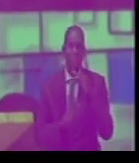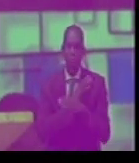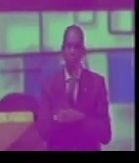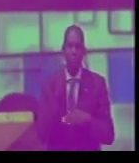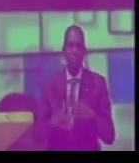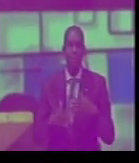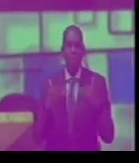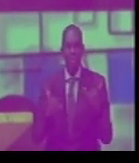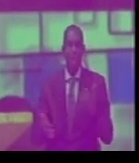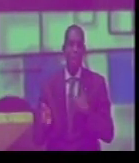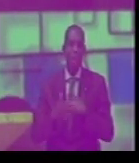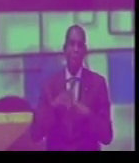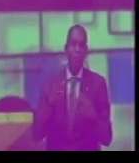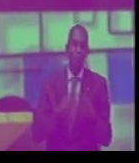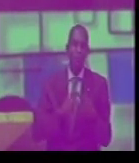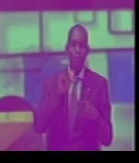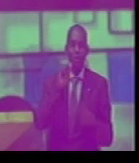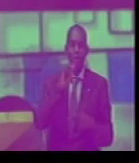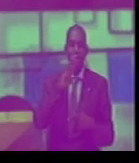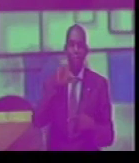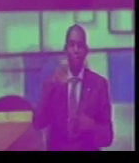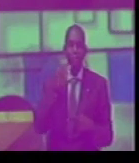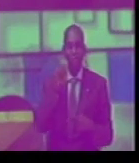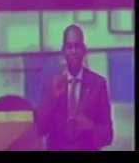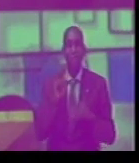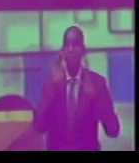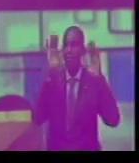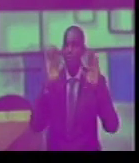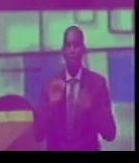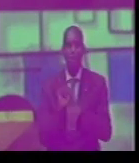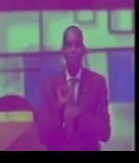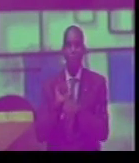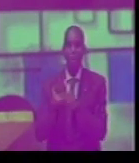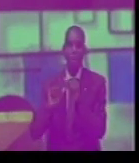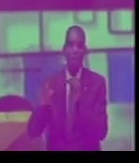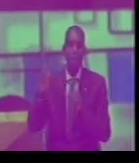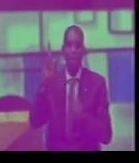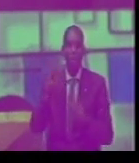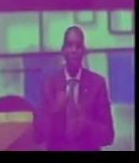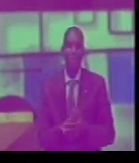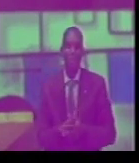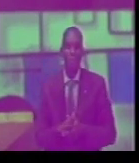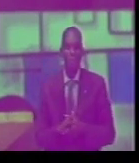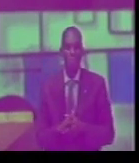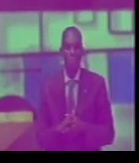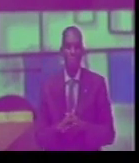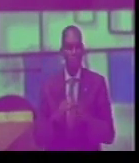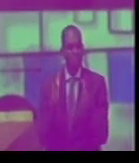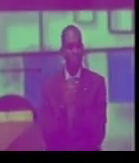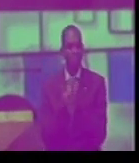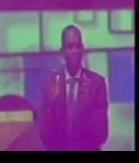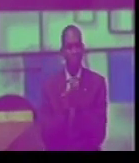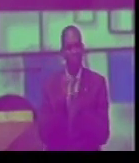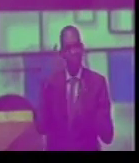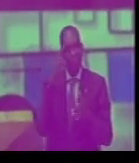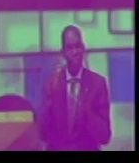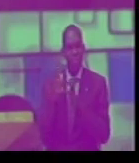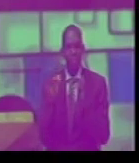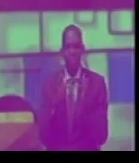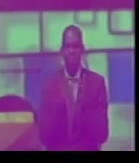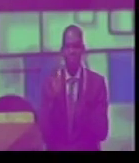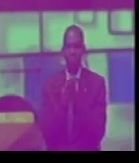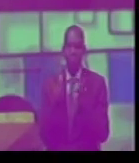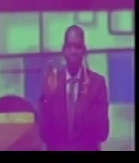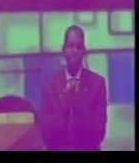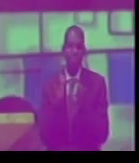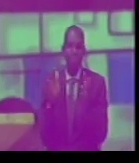amen, the pain vanished completely. We now return to our state overseer, miracles happening everywhere.